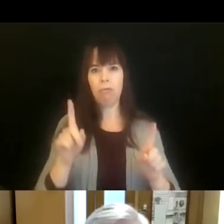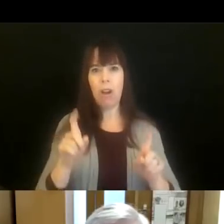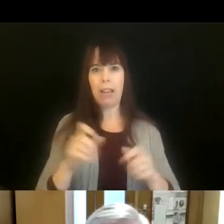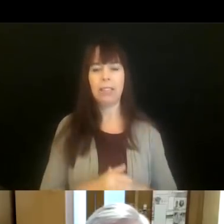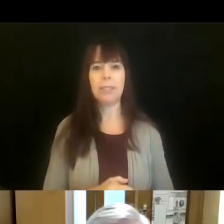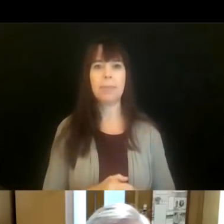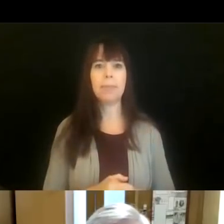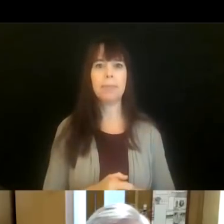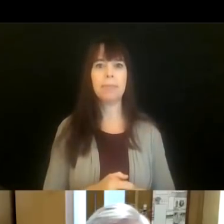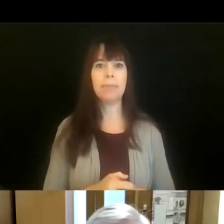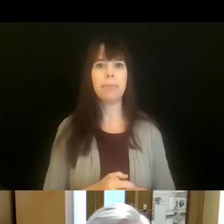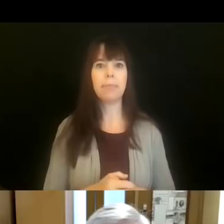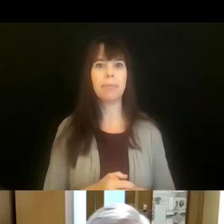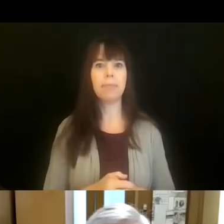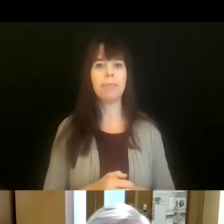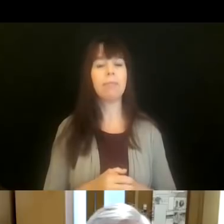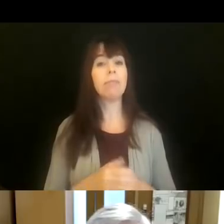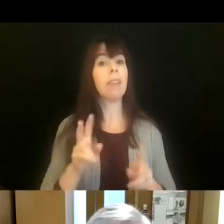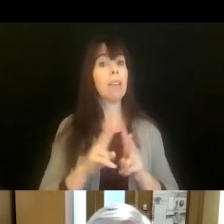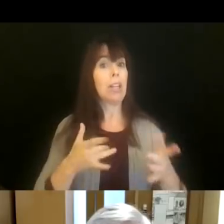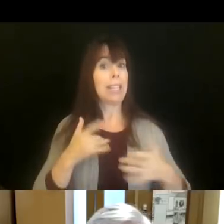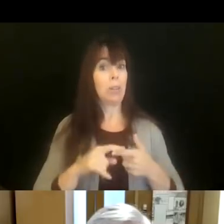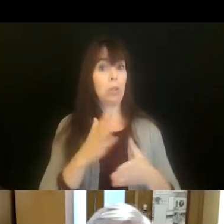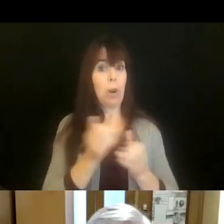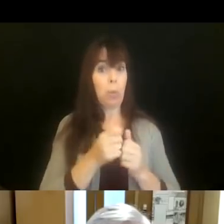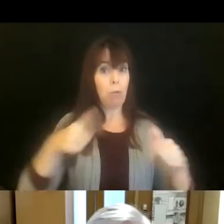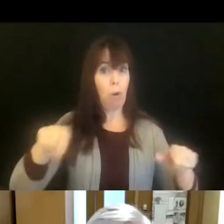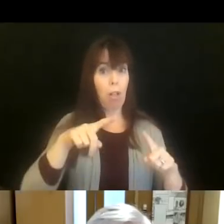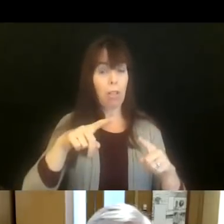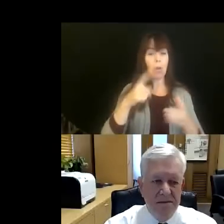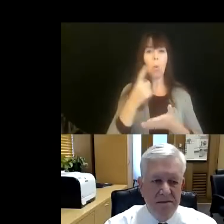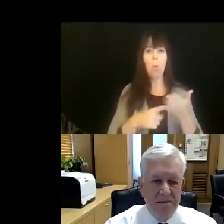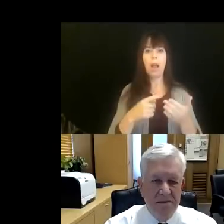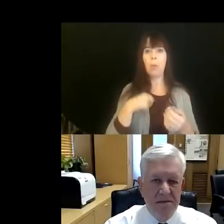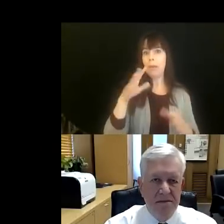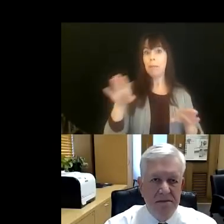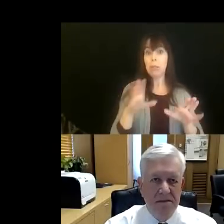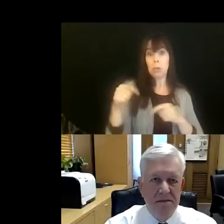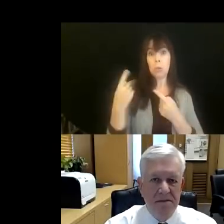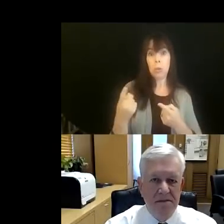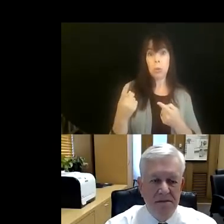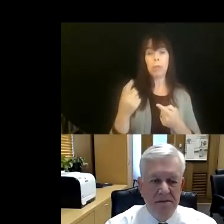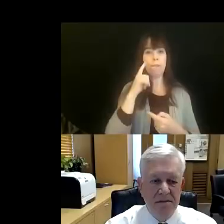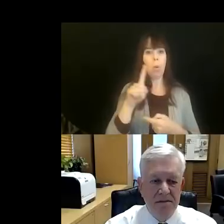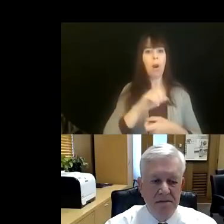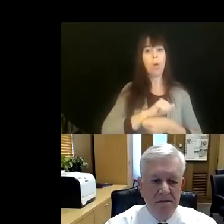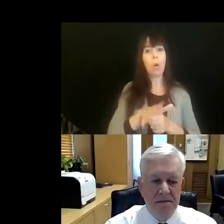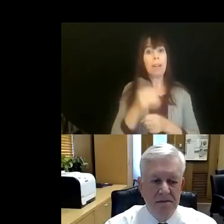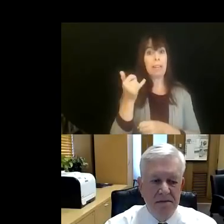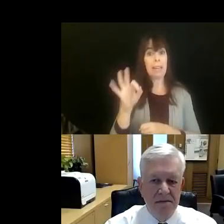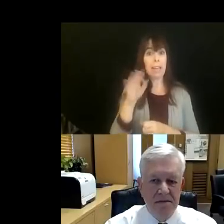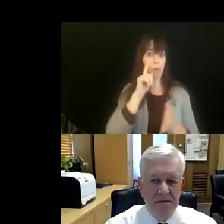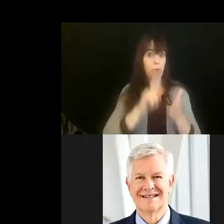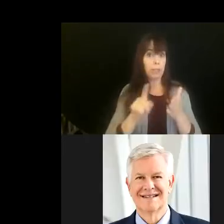Thank you, Marshall. I'm very excited to share with you all what we've been doing as far as some COVID-19 research